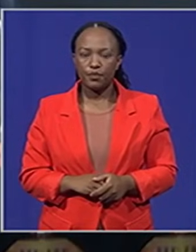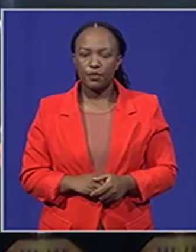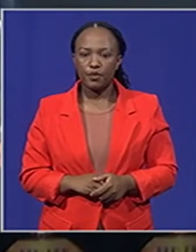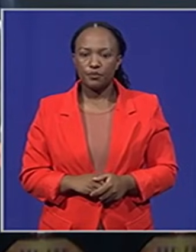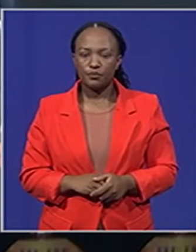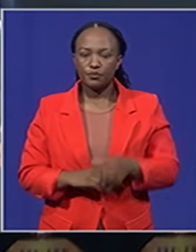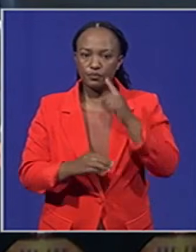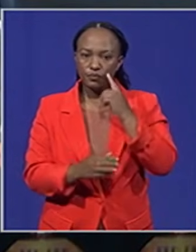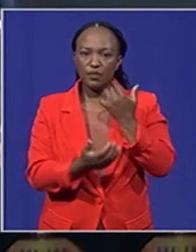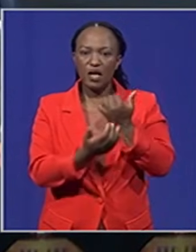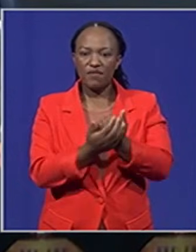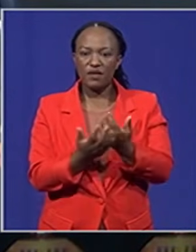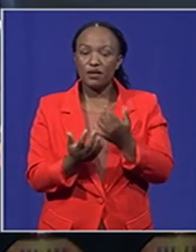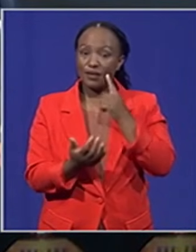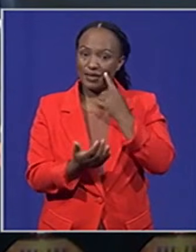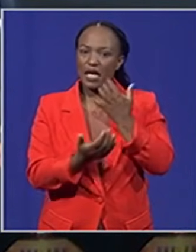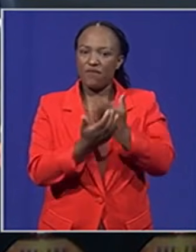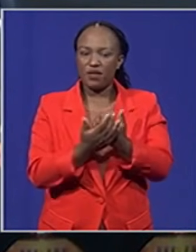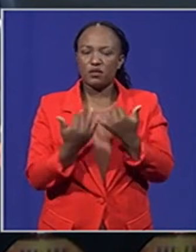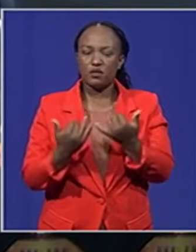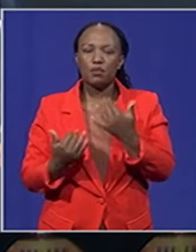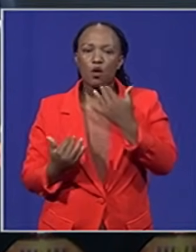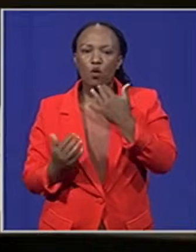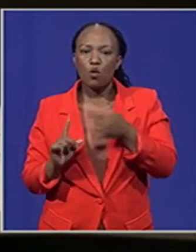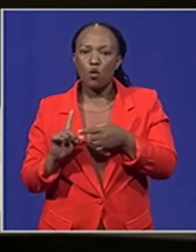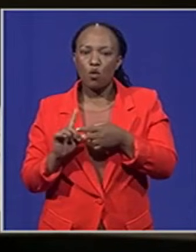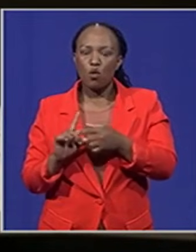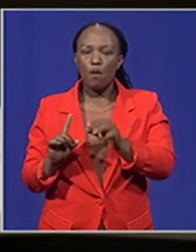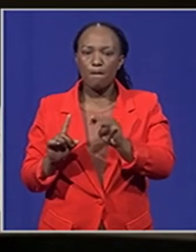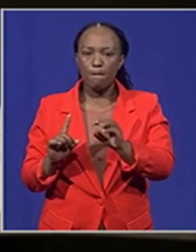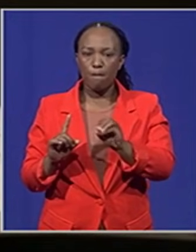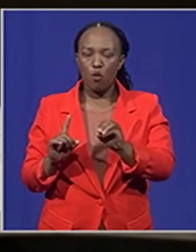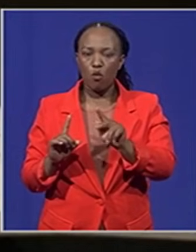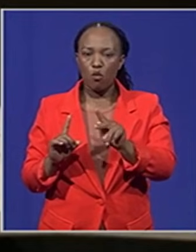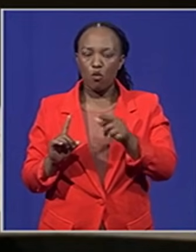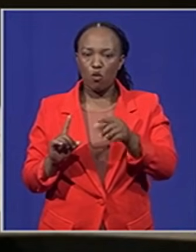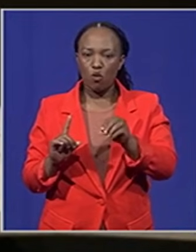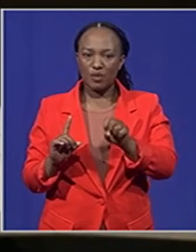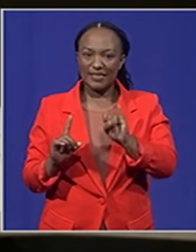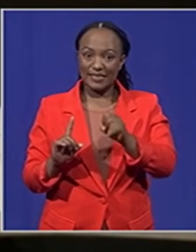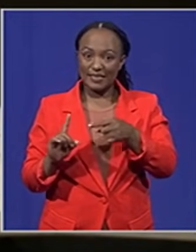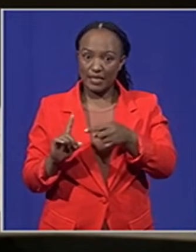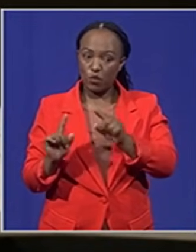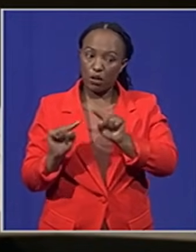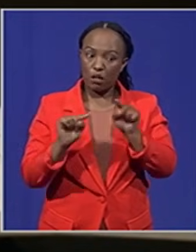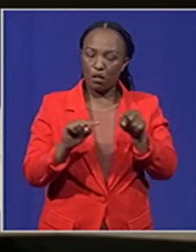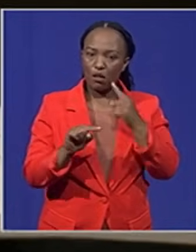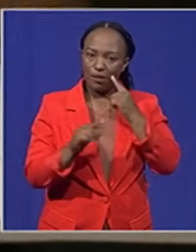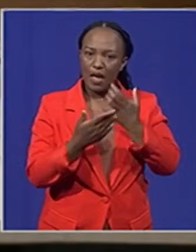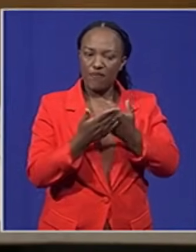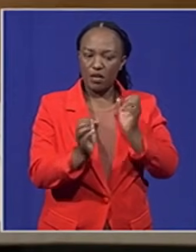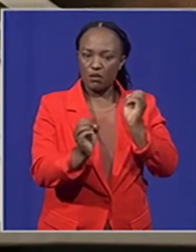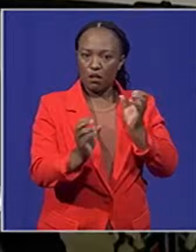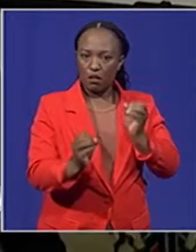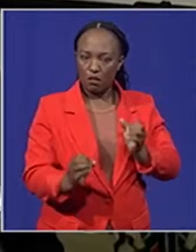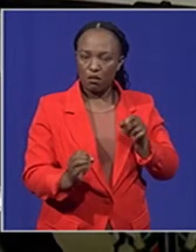Bopaki jo bo letetseng ka tlhoafalo ja tonakgolo Lazarus Mokgotsi bo solofetse go tota gareng ga tse dingwe kopano e go kaiwang fana e